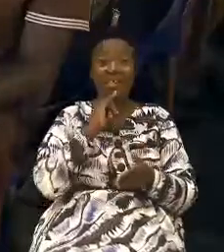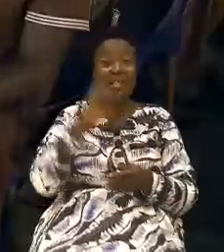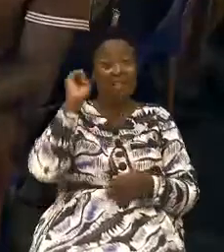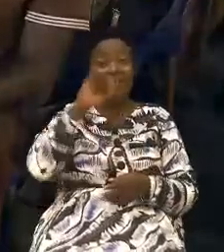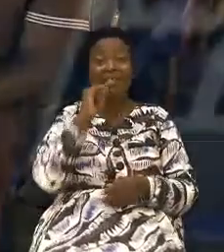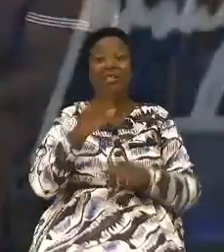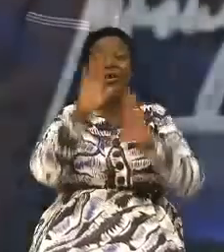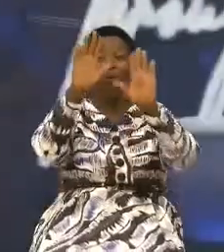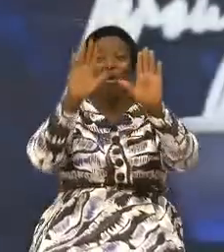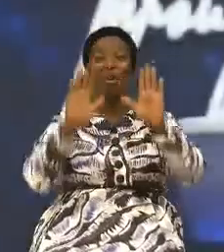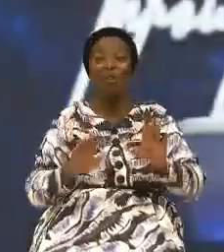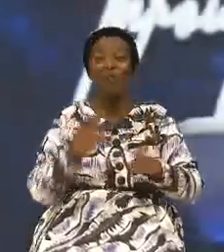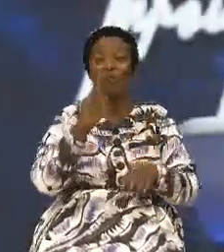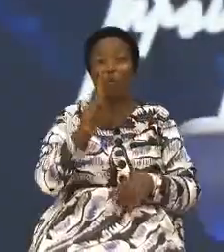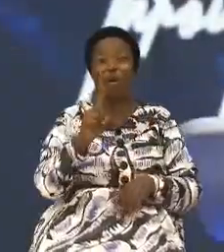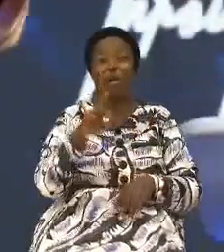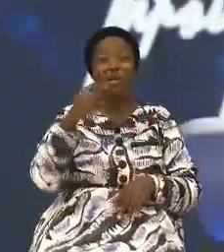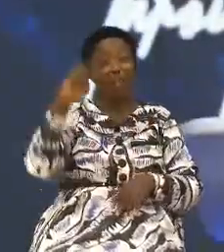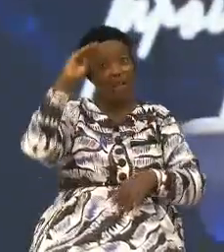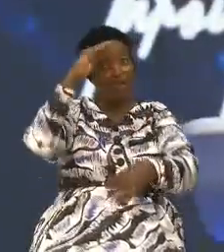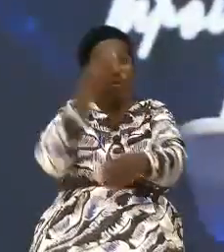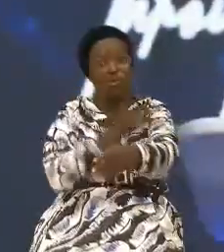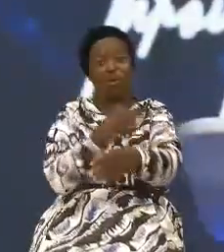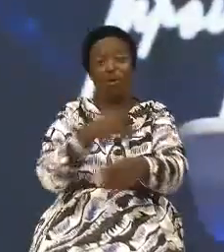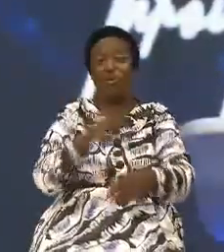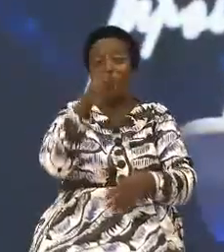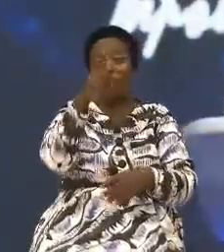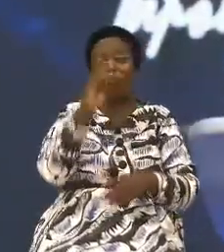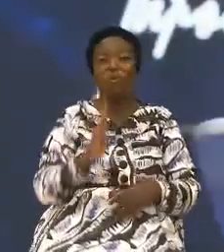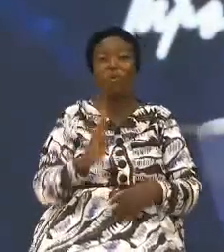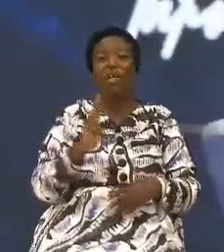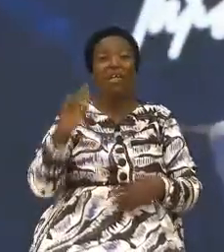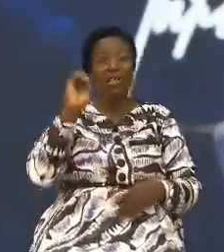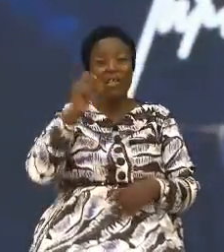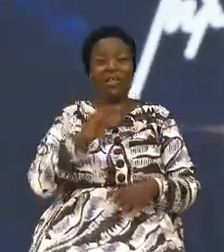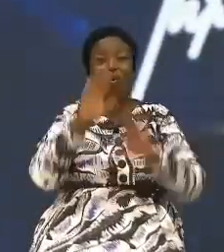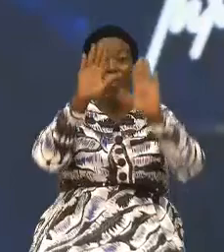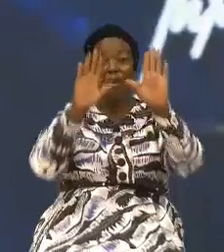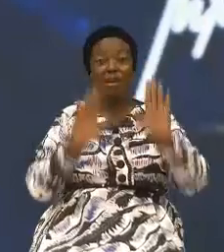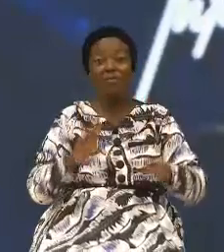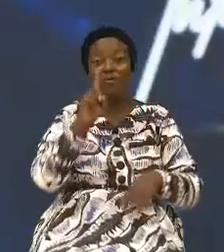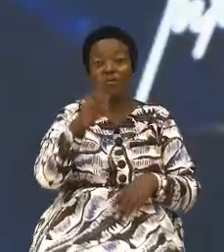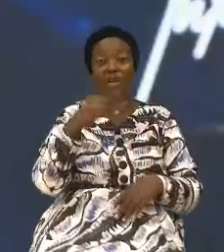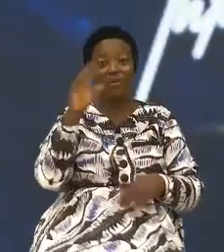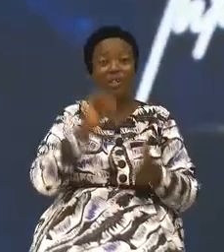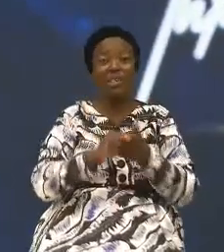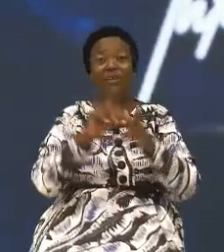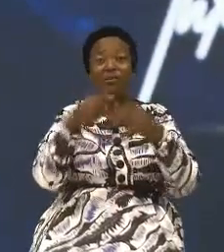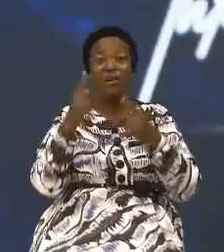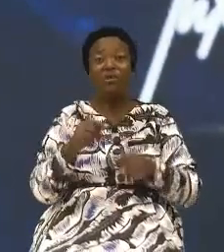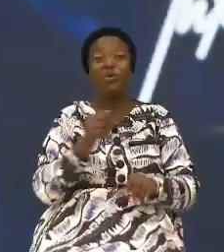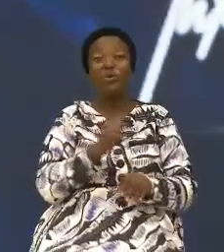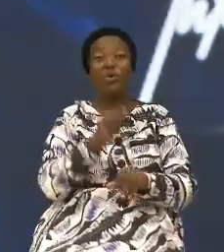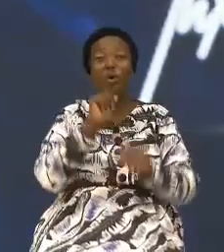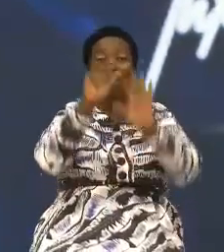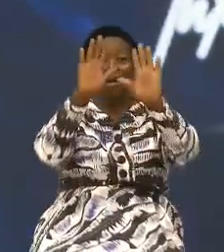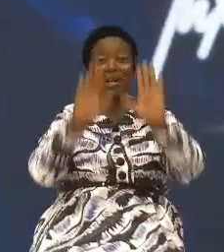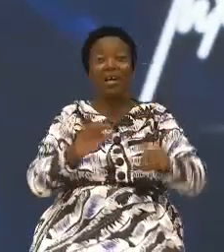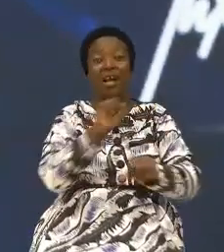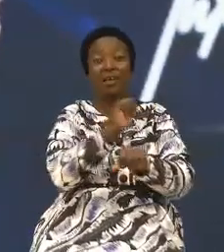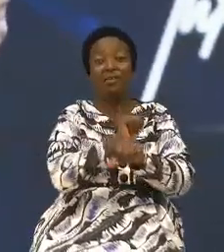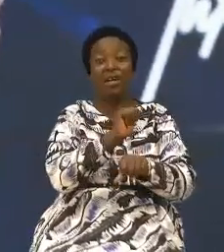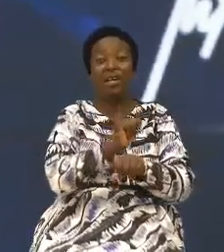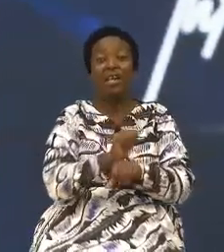the Son of God. It's the wonderful one, the one that went to Calvary to die for us.